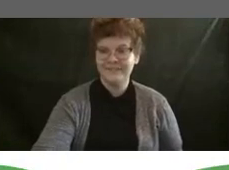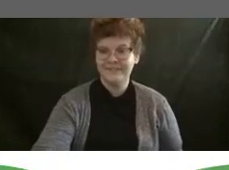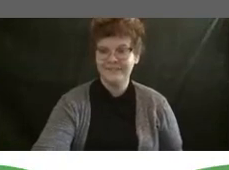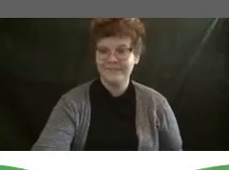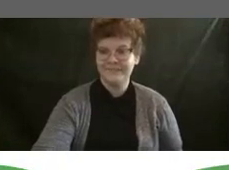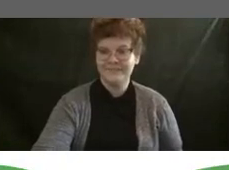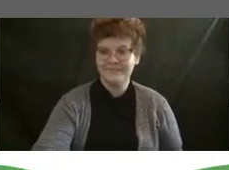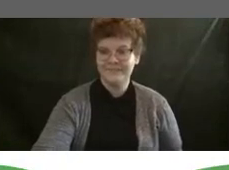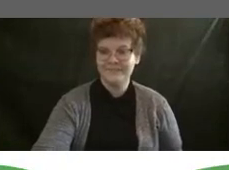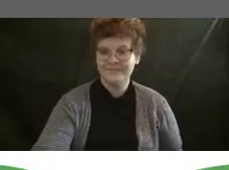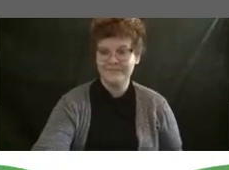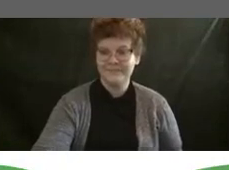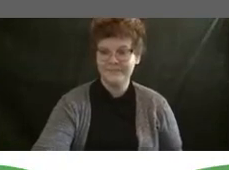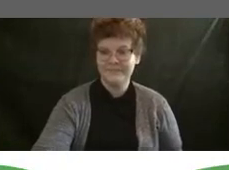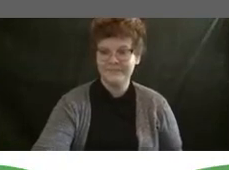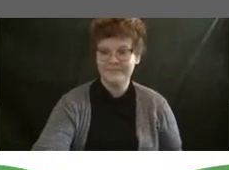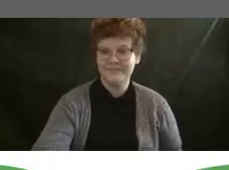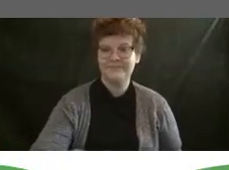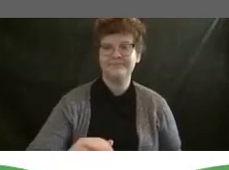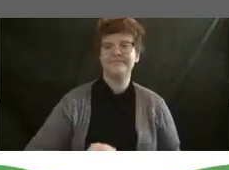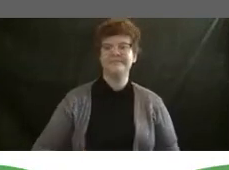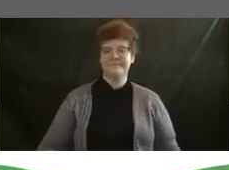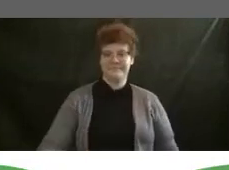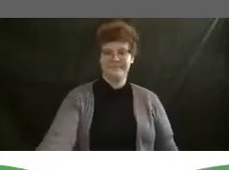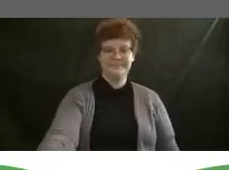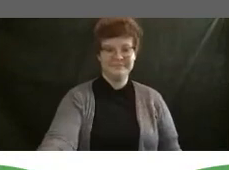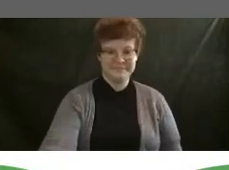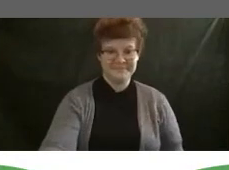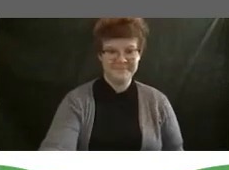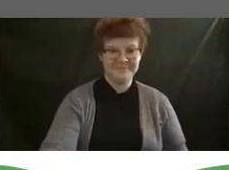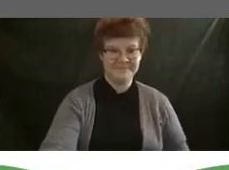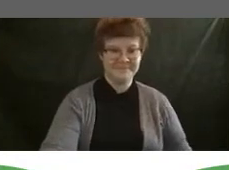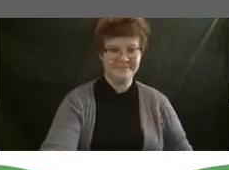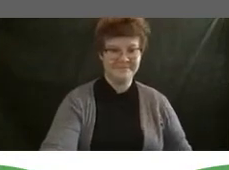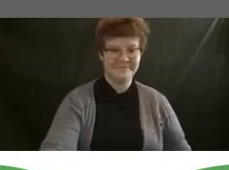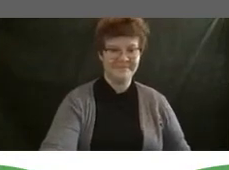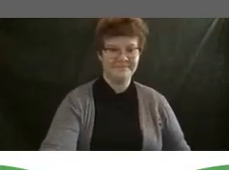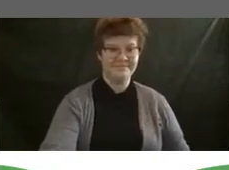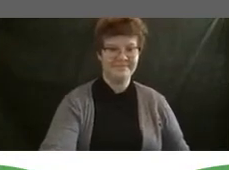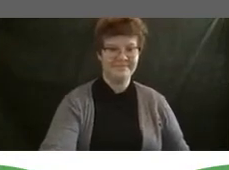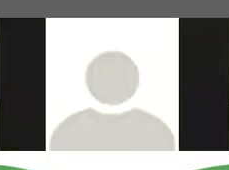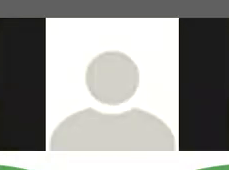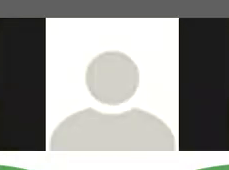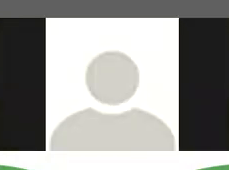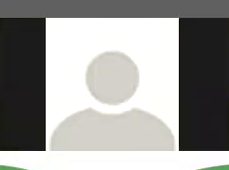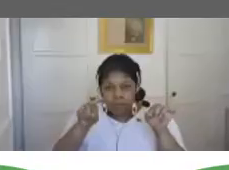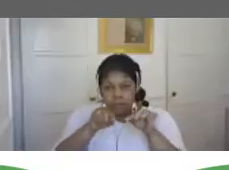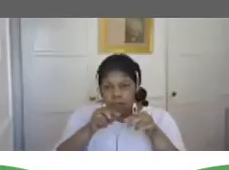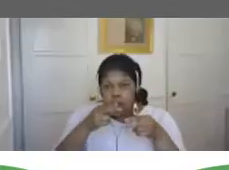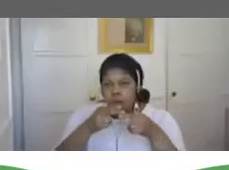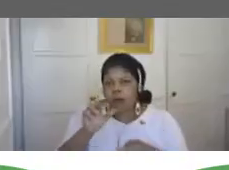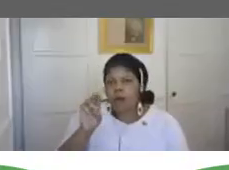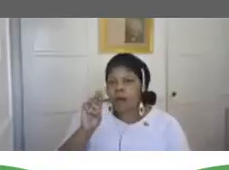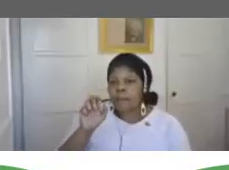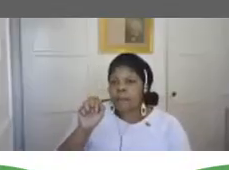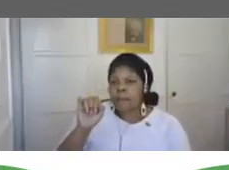going to make sure that I have this color selected so that that's in our main color right here, the main color. And